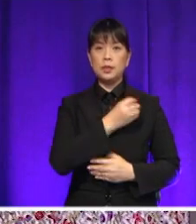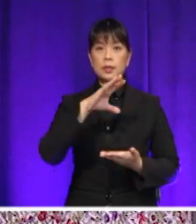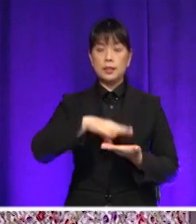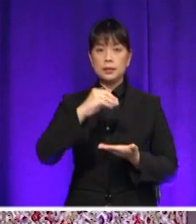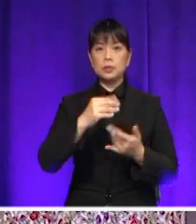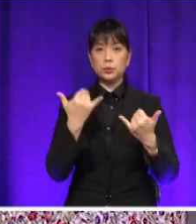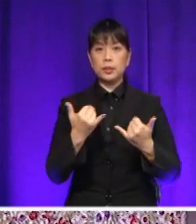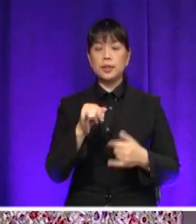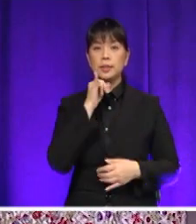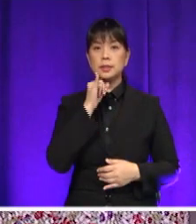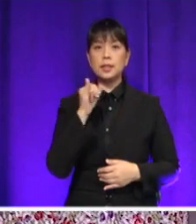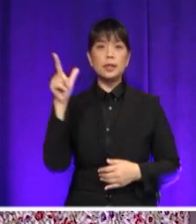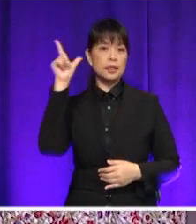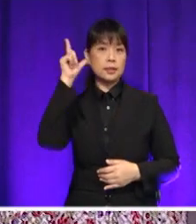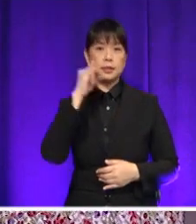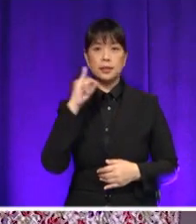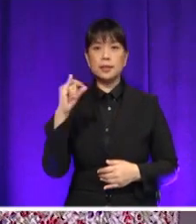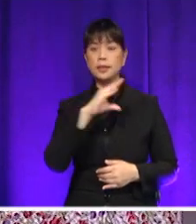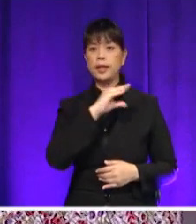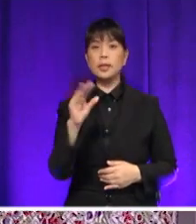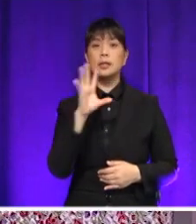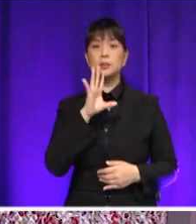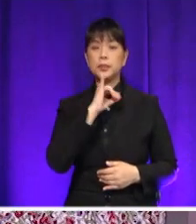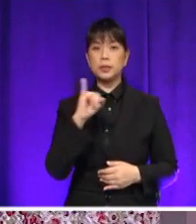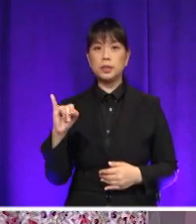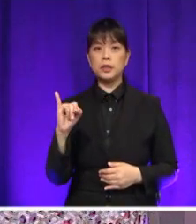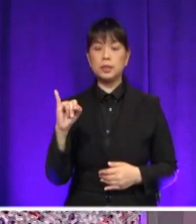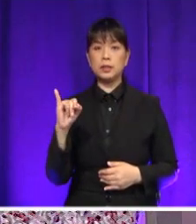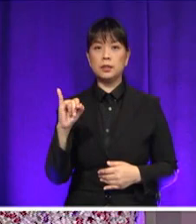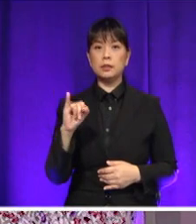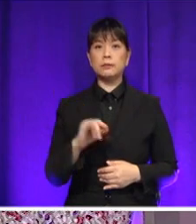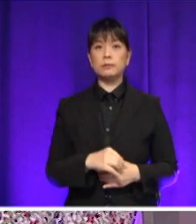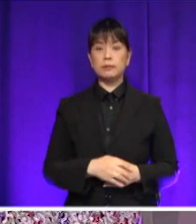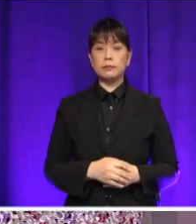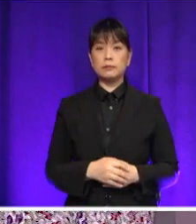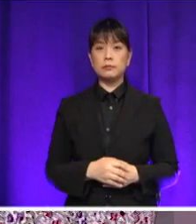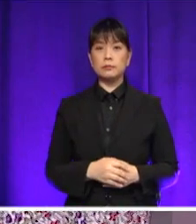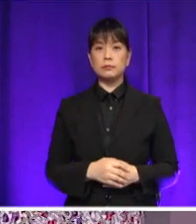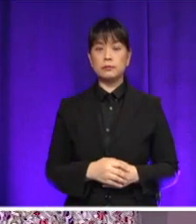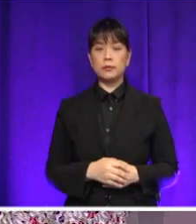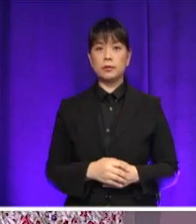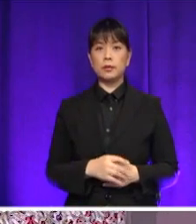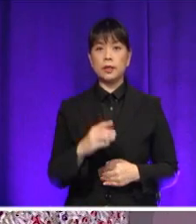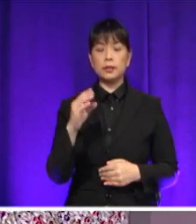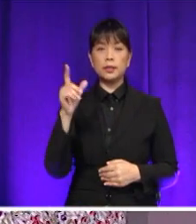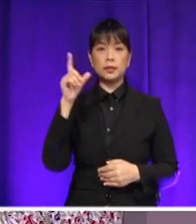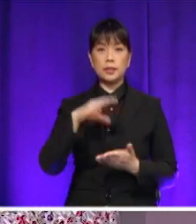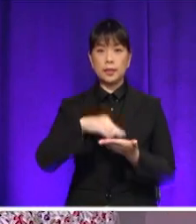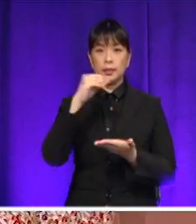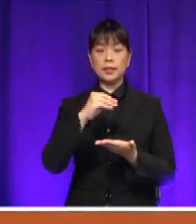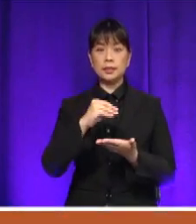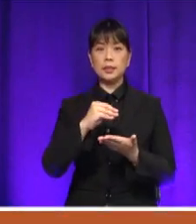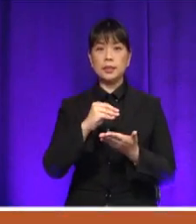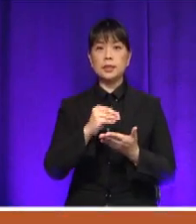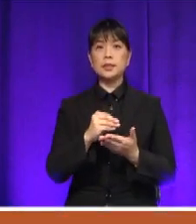be referring to the full blast textbook for Form 4. All right, and the learning standards for today